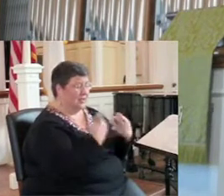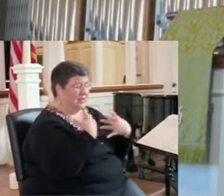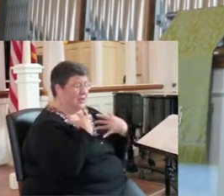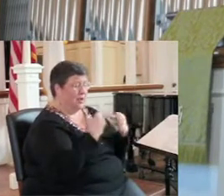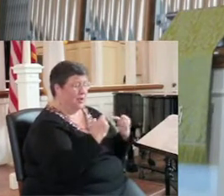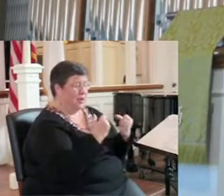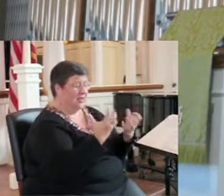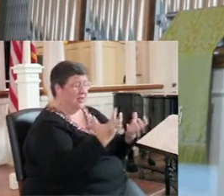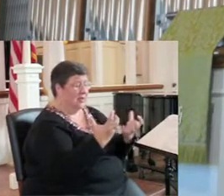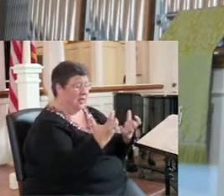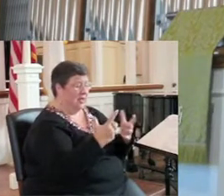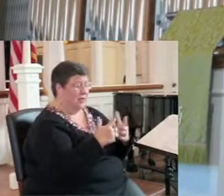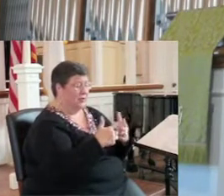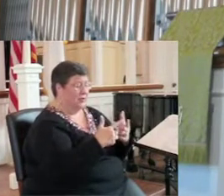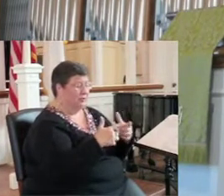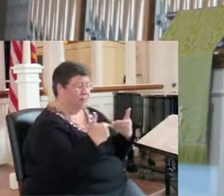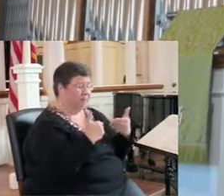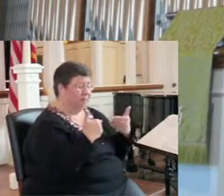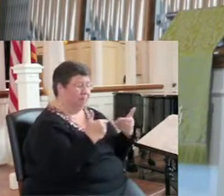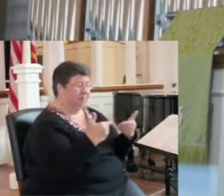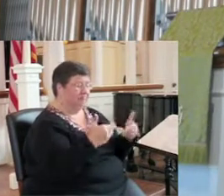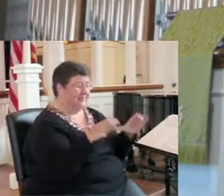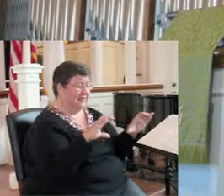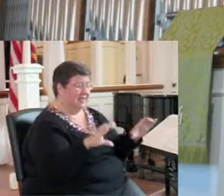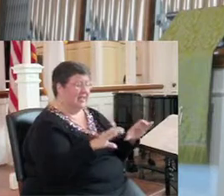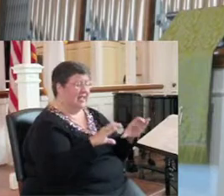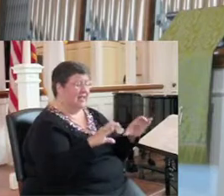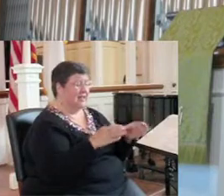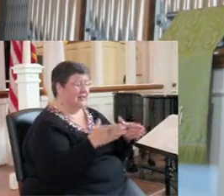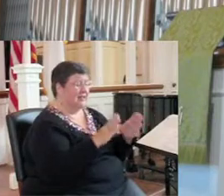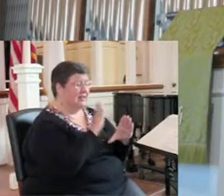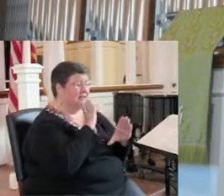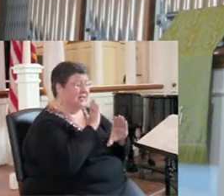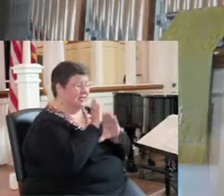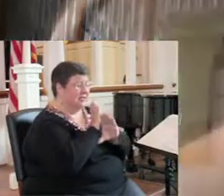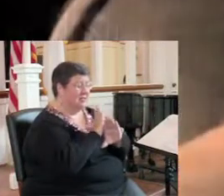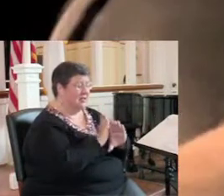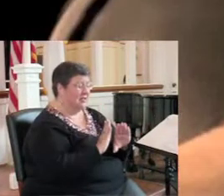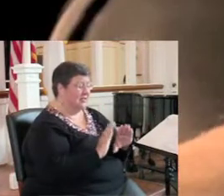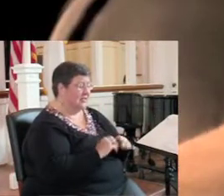and the will to take the action. And let us be in silence.